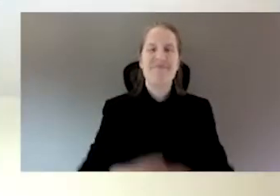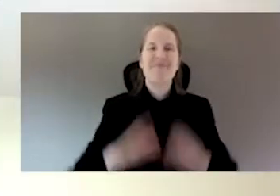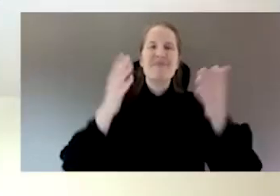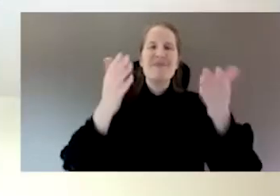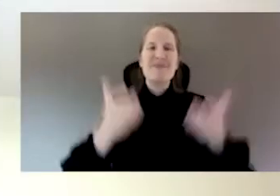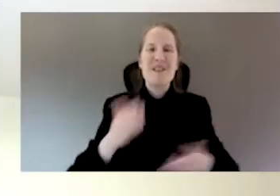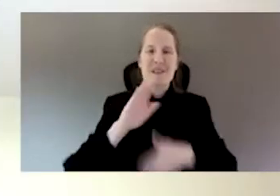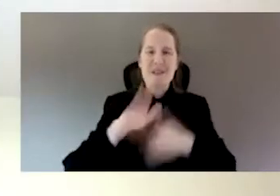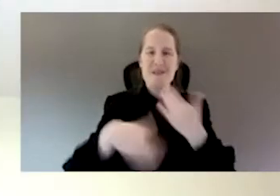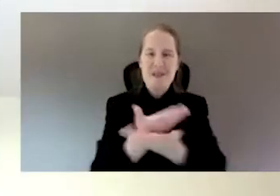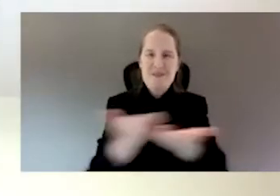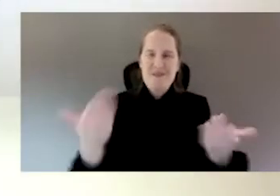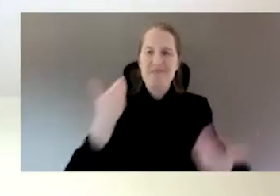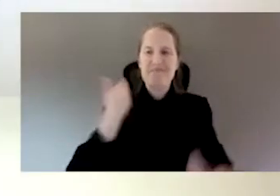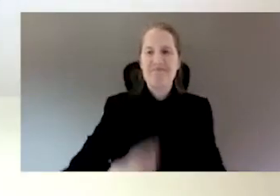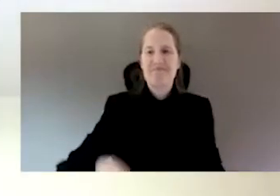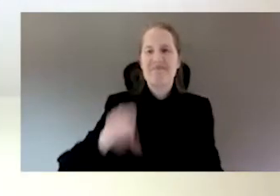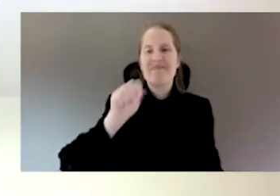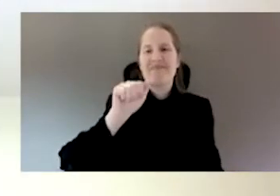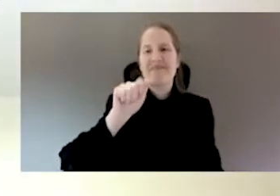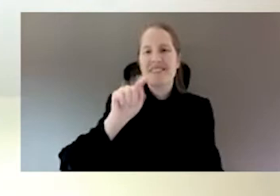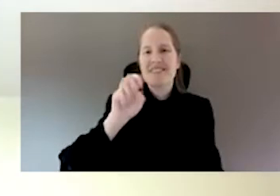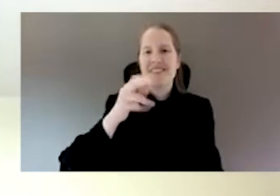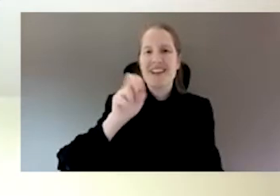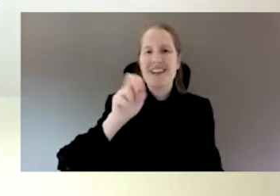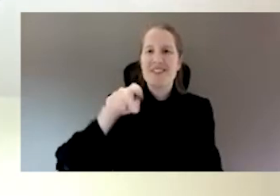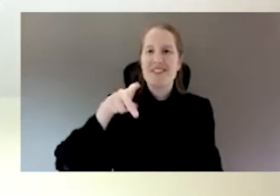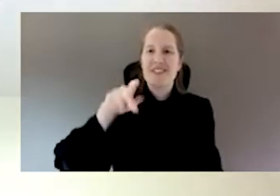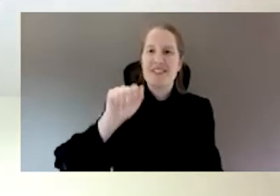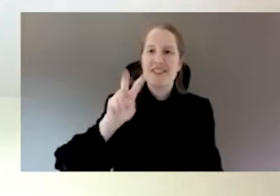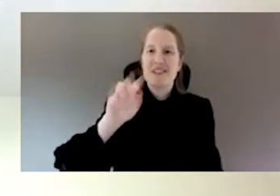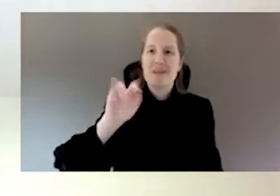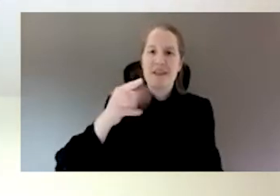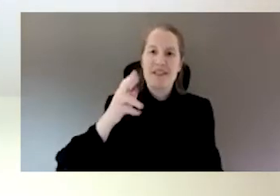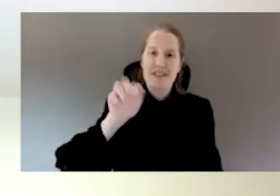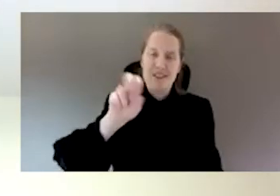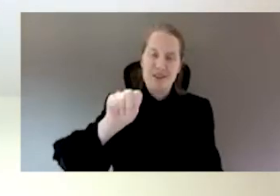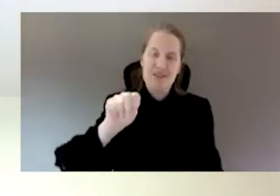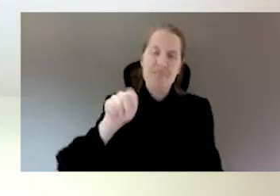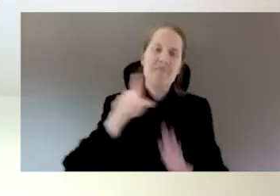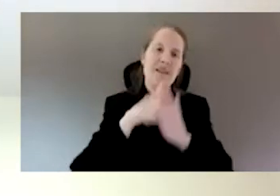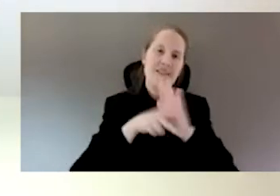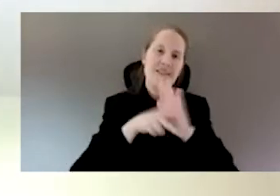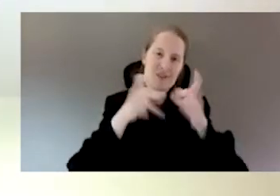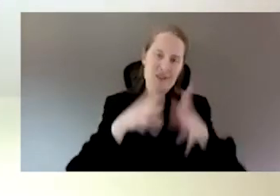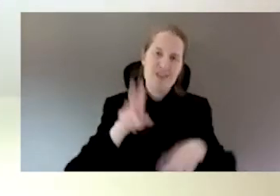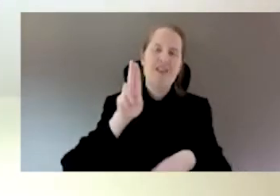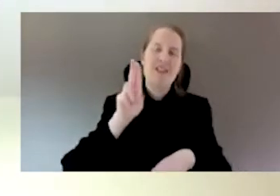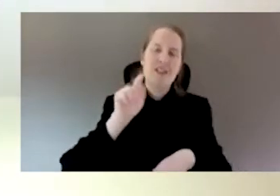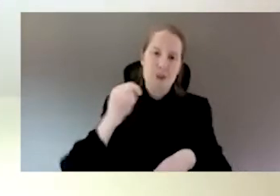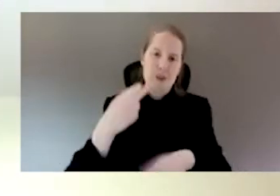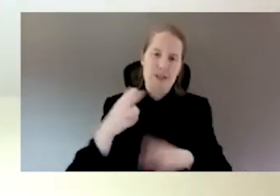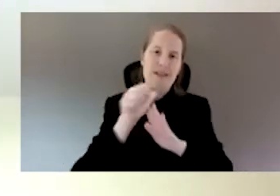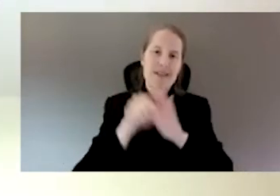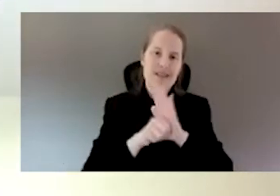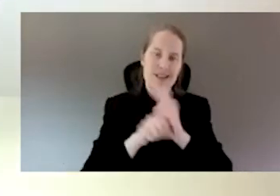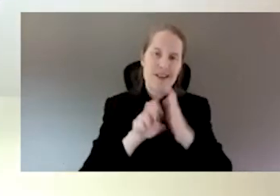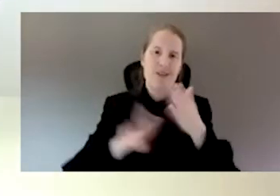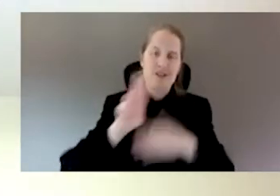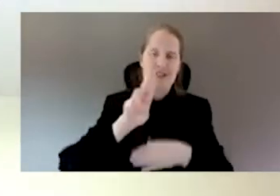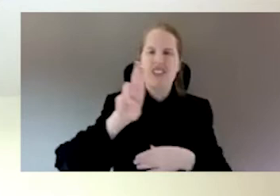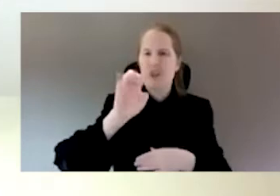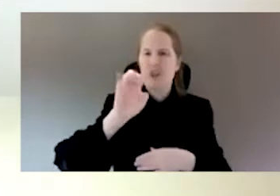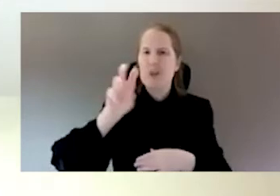Welcome, everyone. My name is Sachin Pavitran. I'm the Policy Director at Utah State University, the UCED in